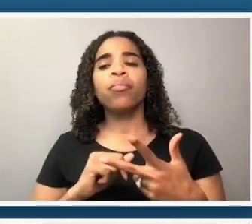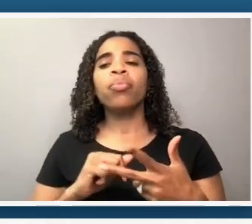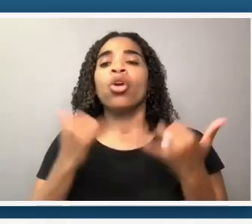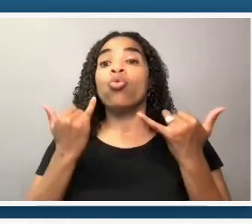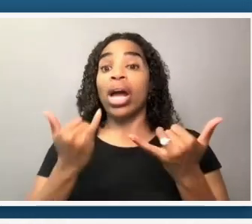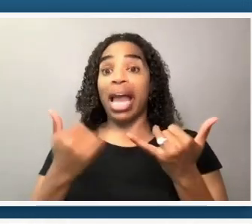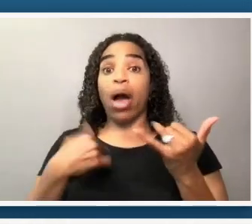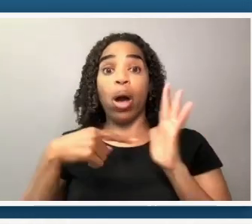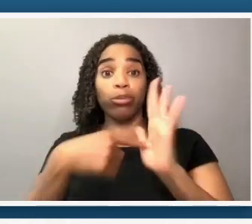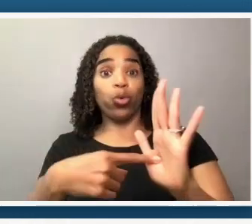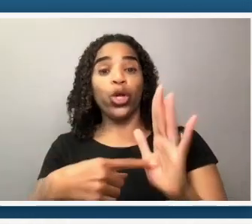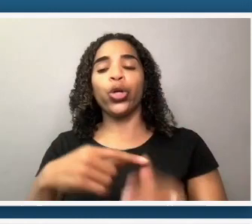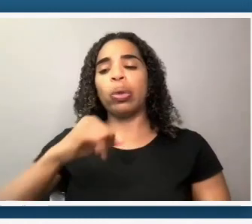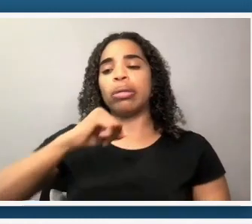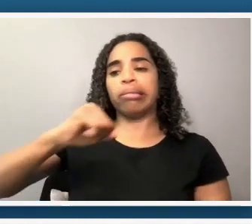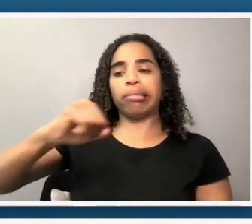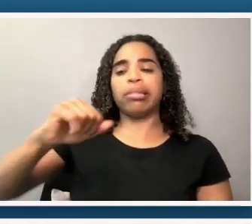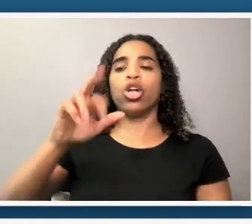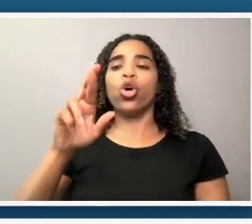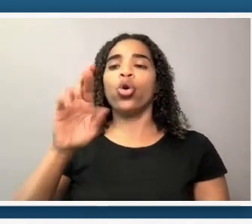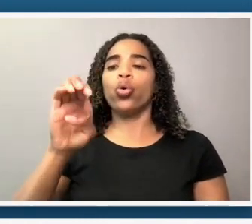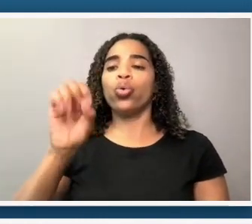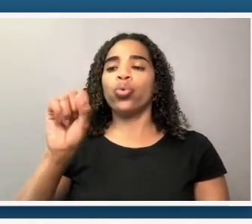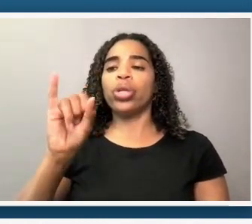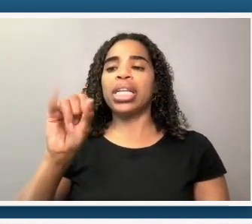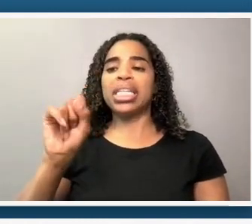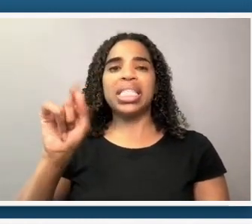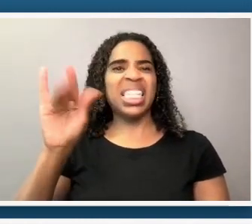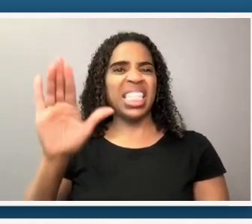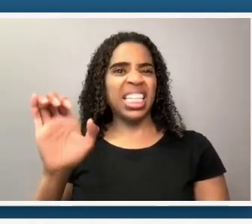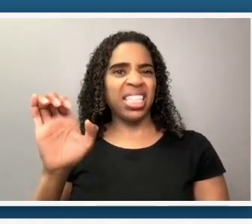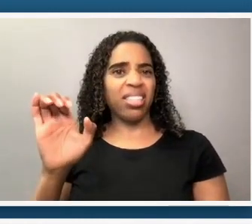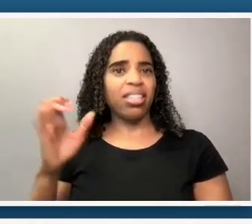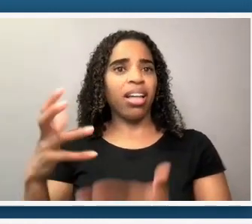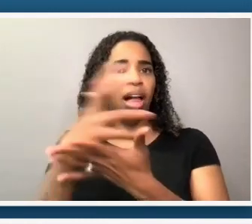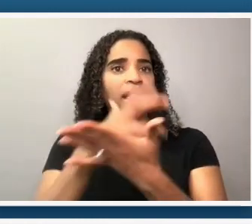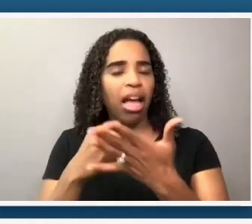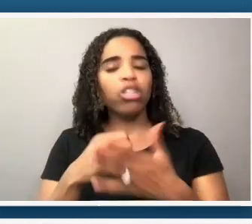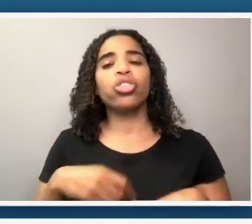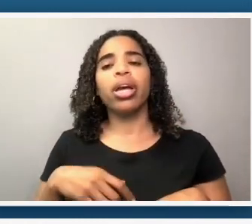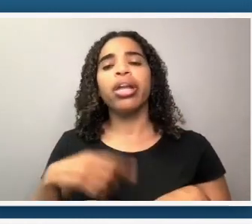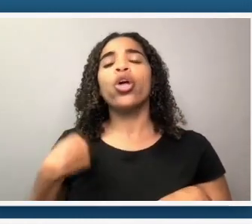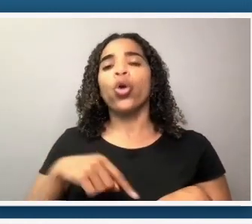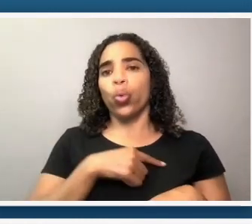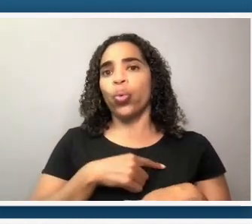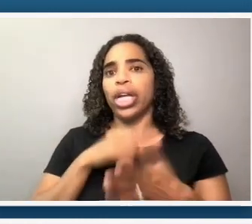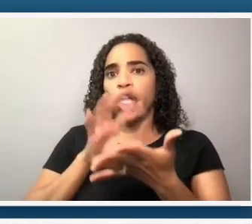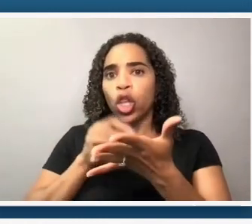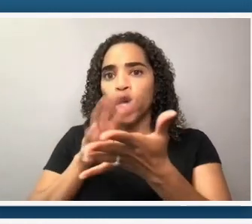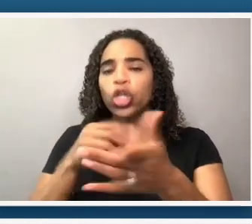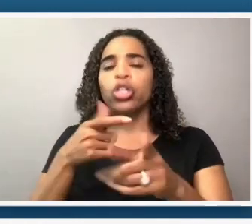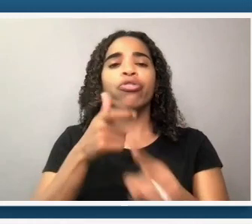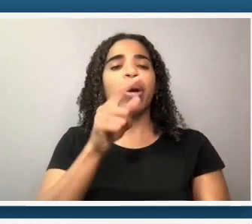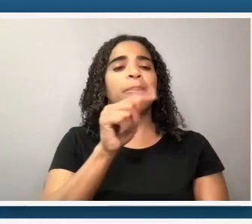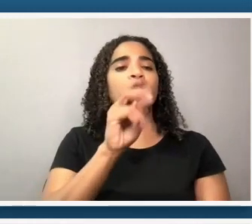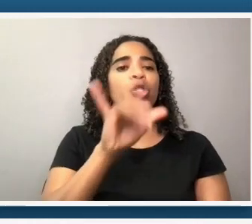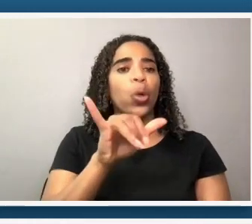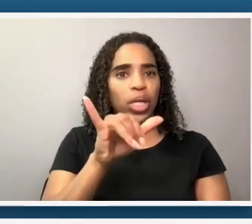collection, Resistance was a big understanding we explored in IB literature through Toni Morrison's